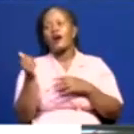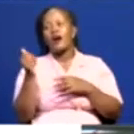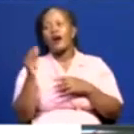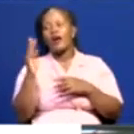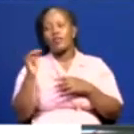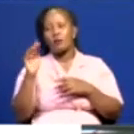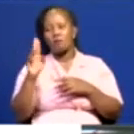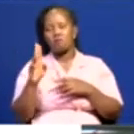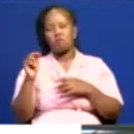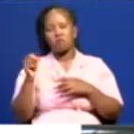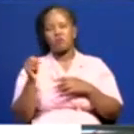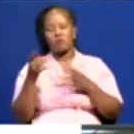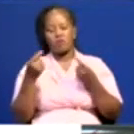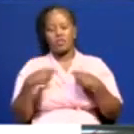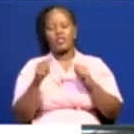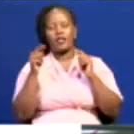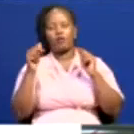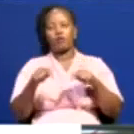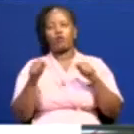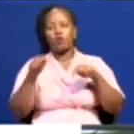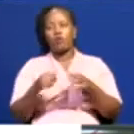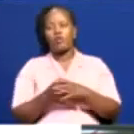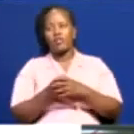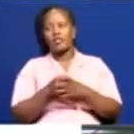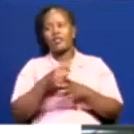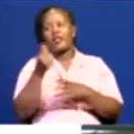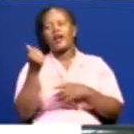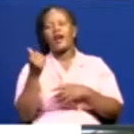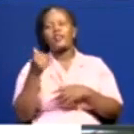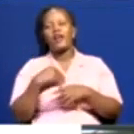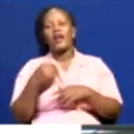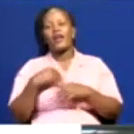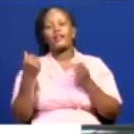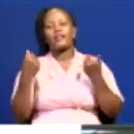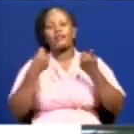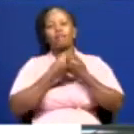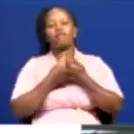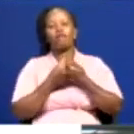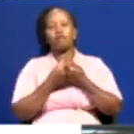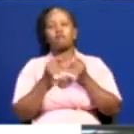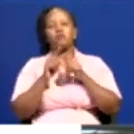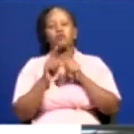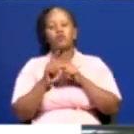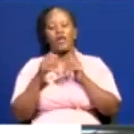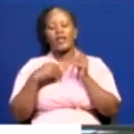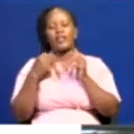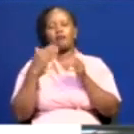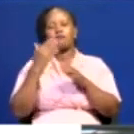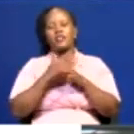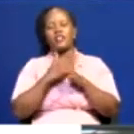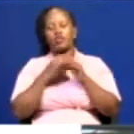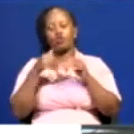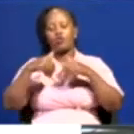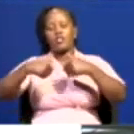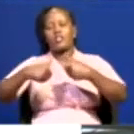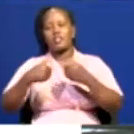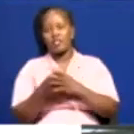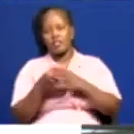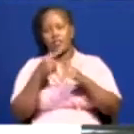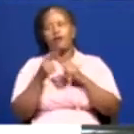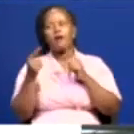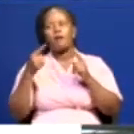try today if he can, because he got in the match also a knock on his knee. So what we have